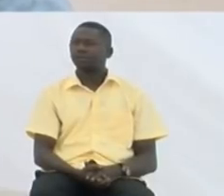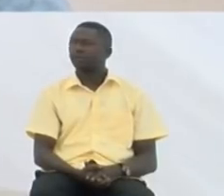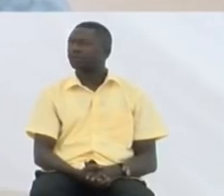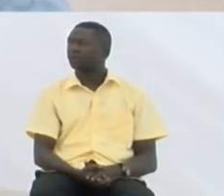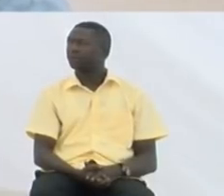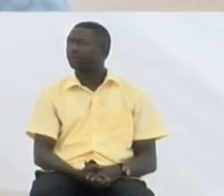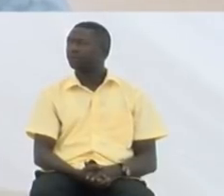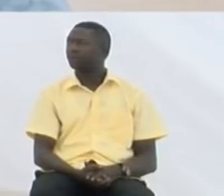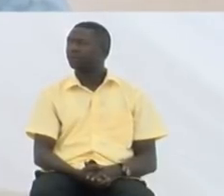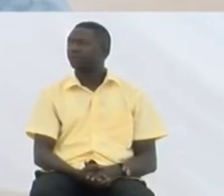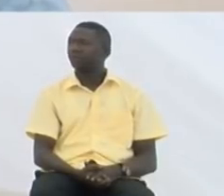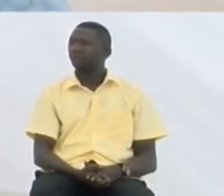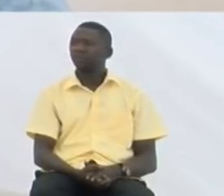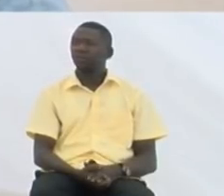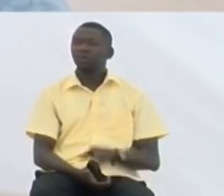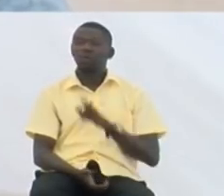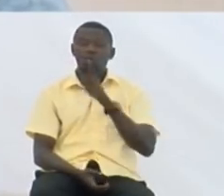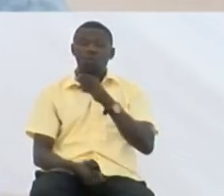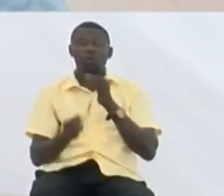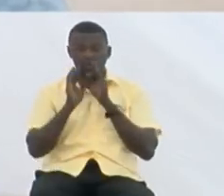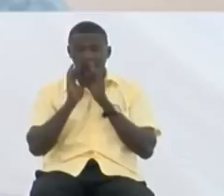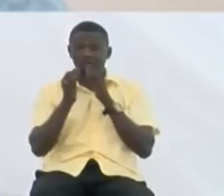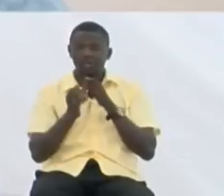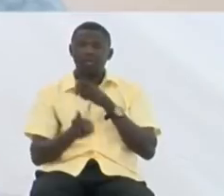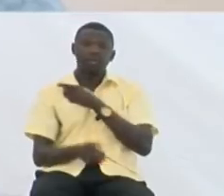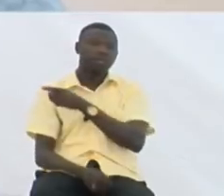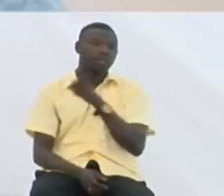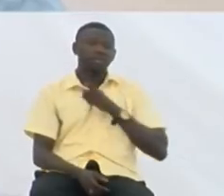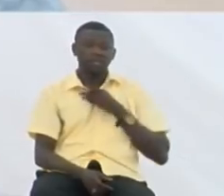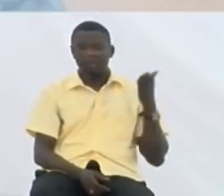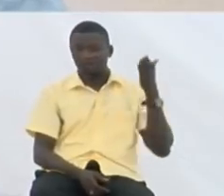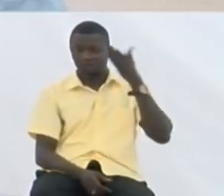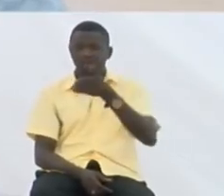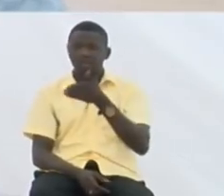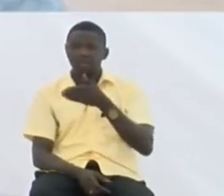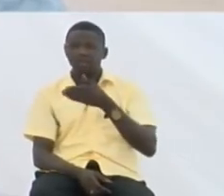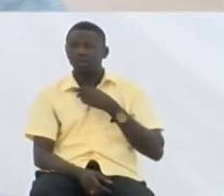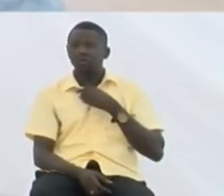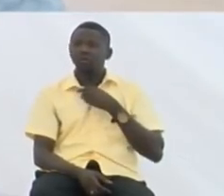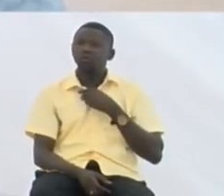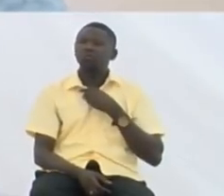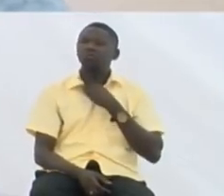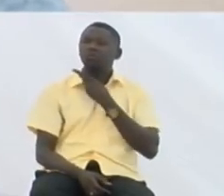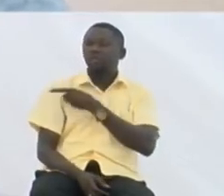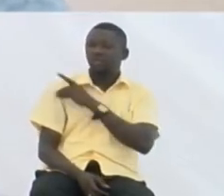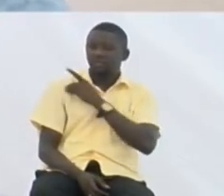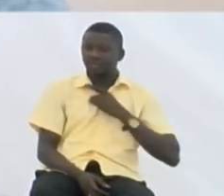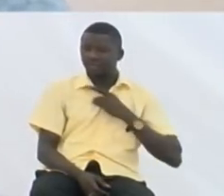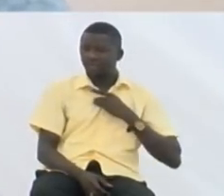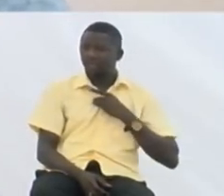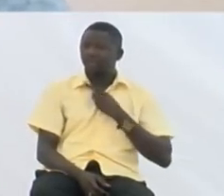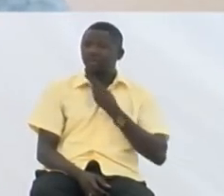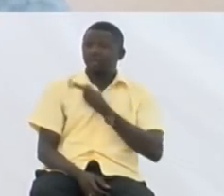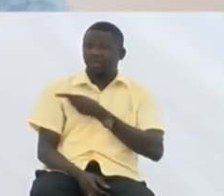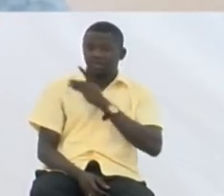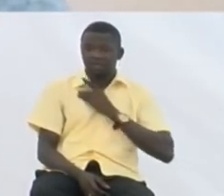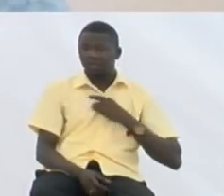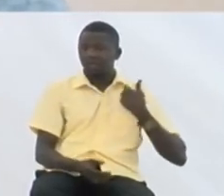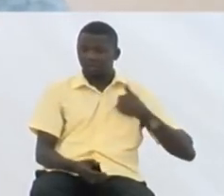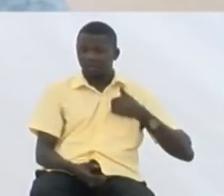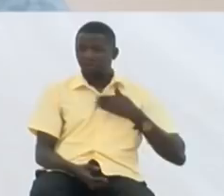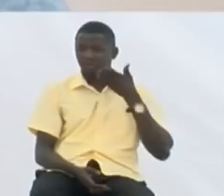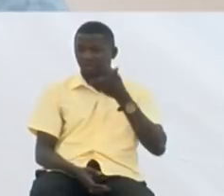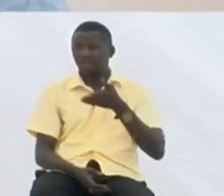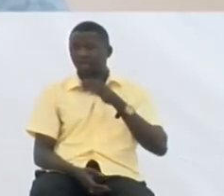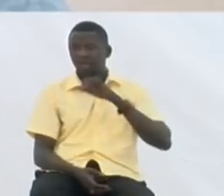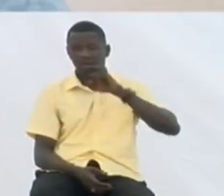Who claimed that they came here to cure the people of Jambur? Meluko itel nata Jambur nkolle